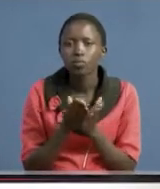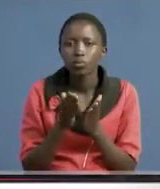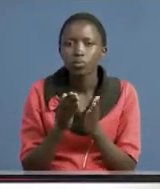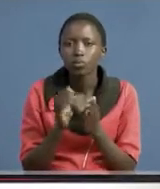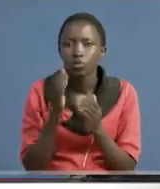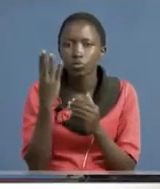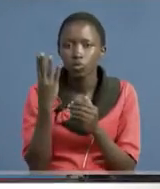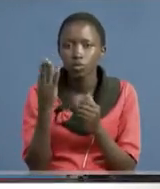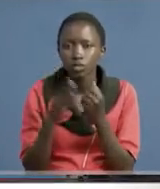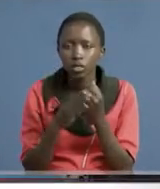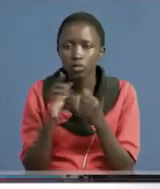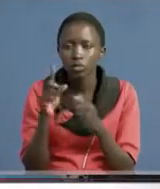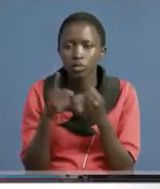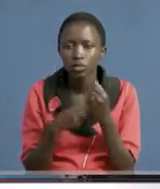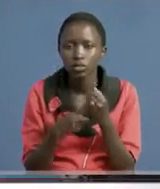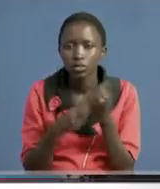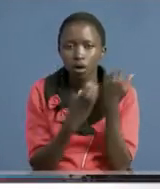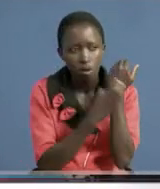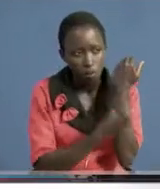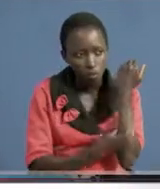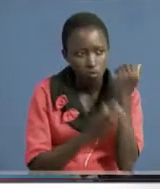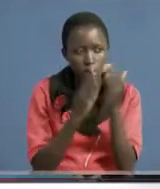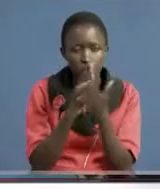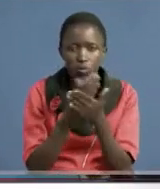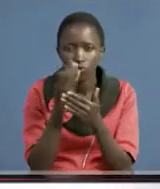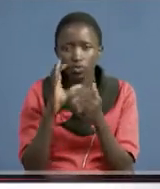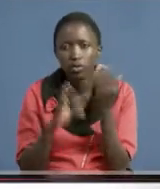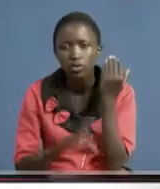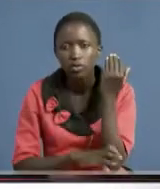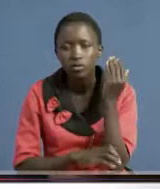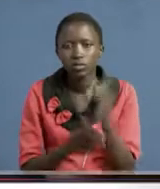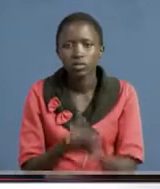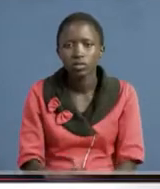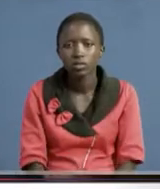the 49.6% poverty rate in this part of the country.